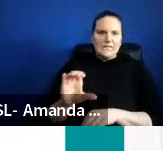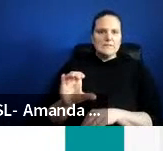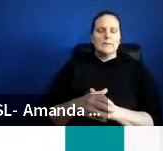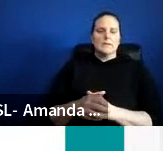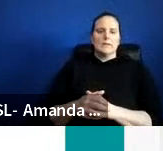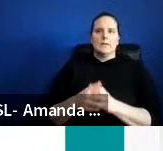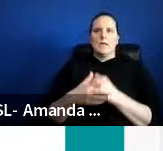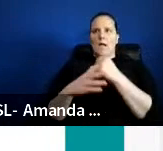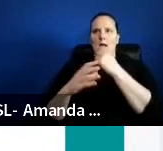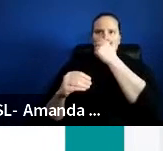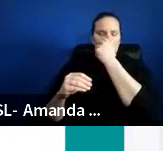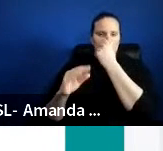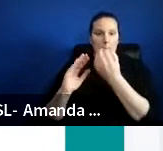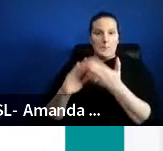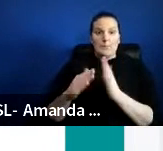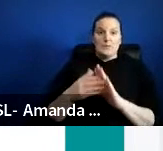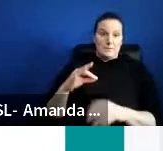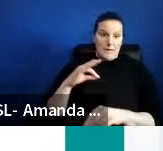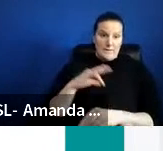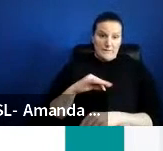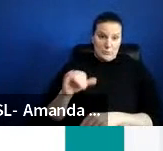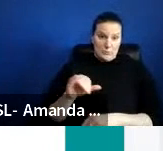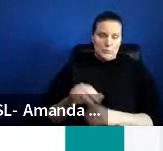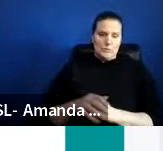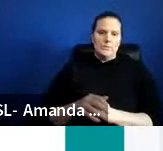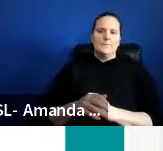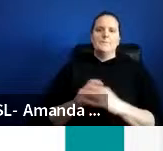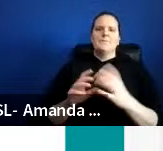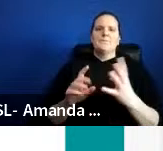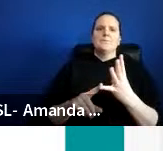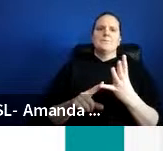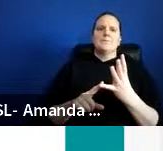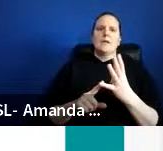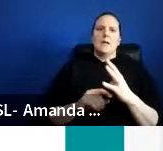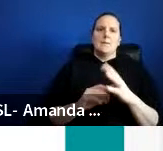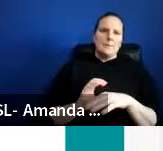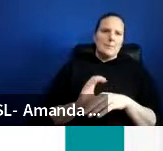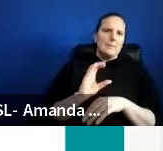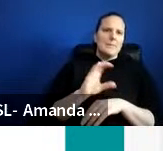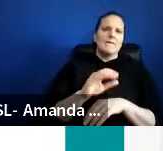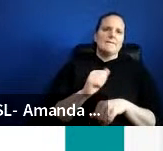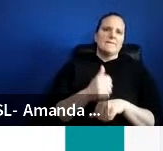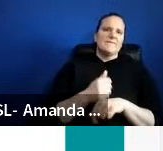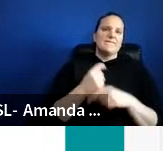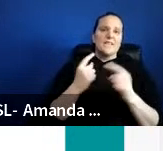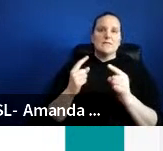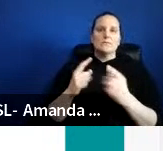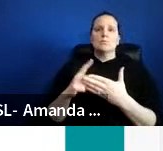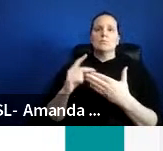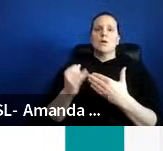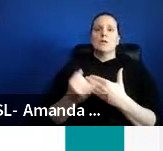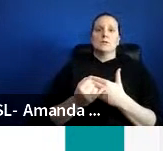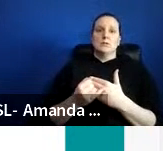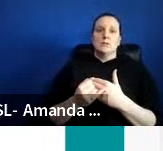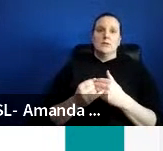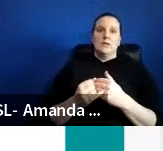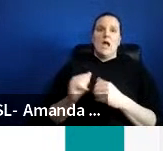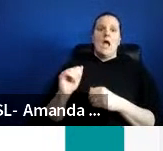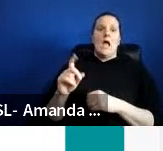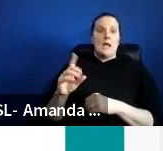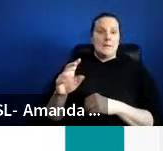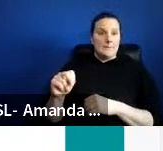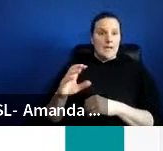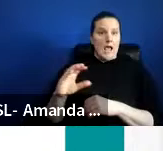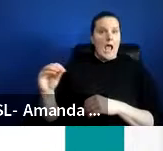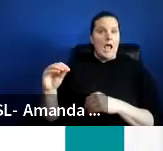signature community benefit. 4, implement effective project administration and procurement strategies. So this is